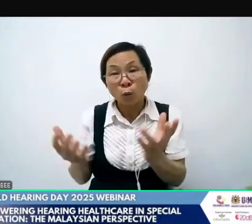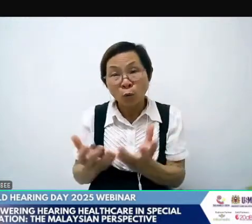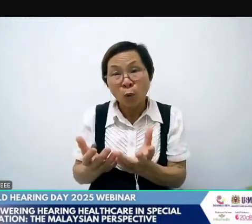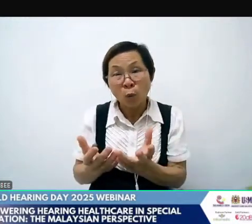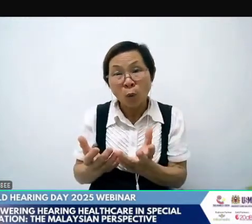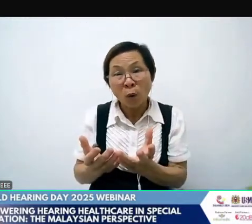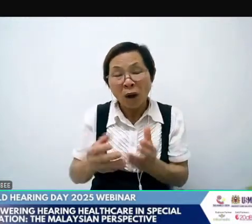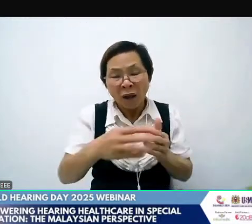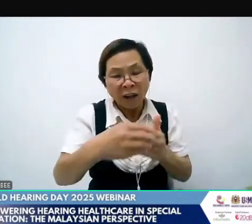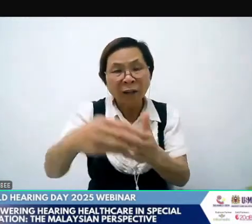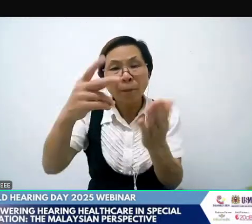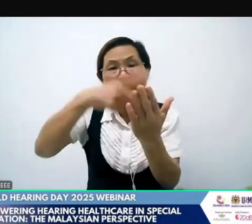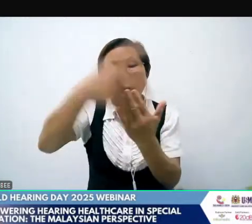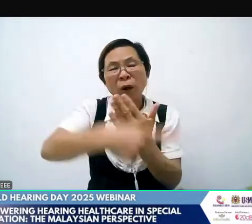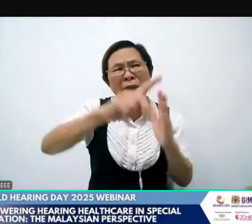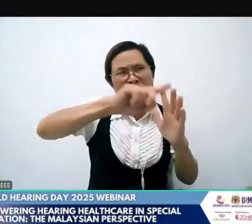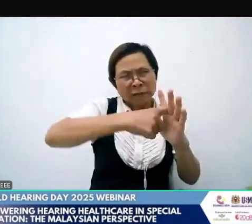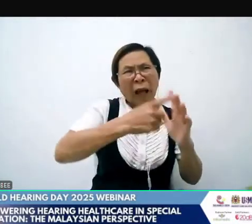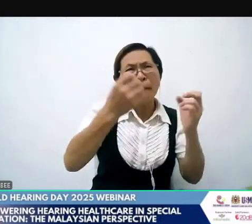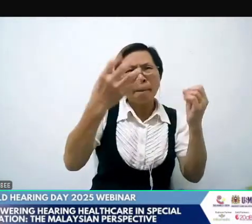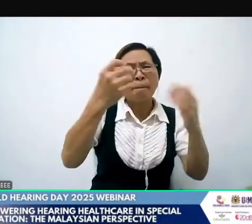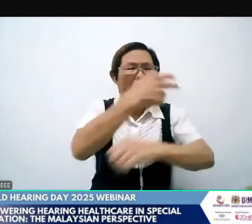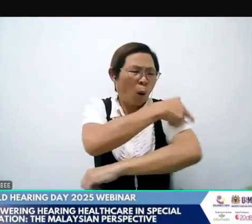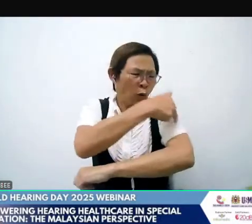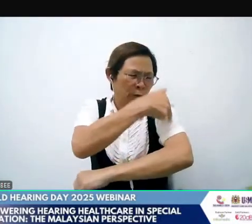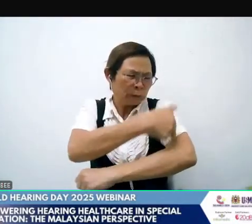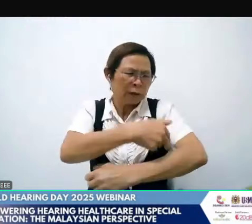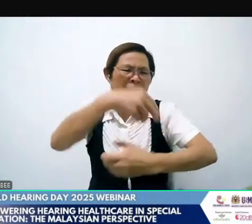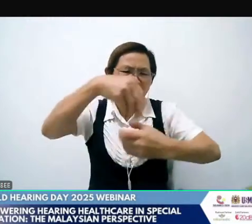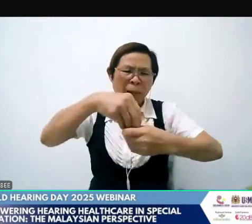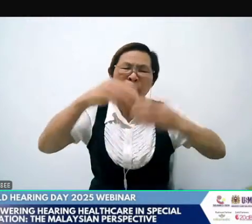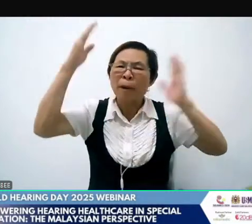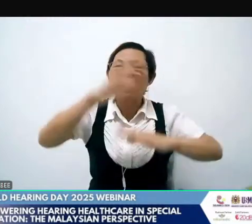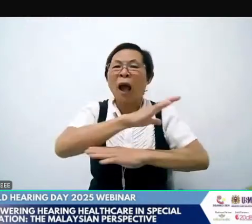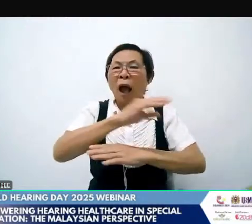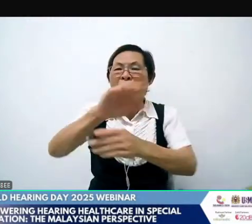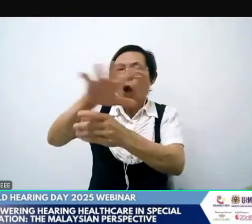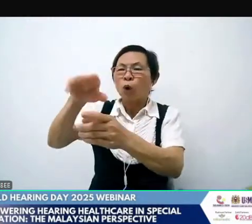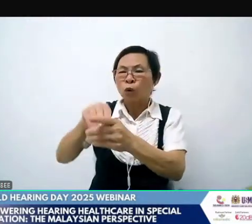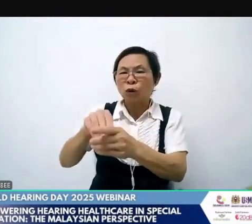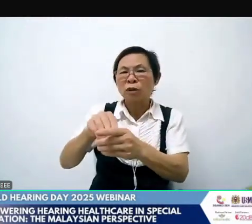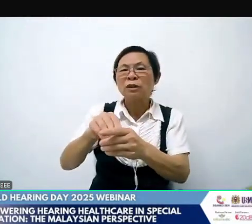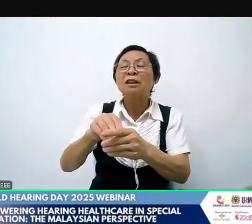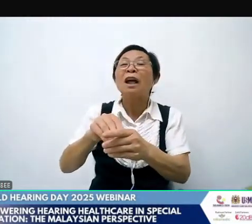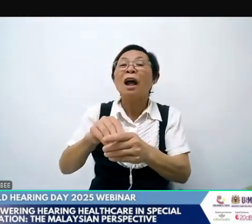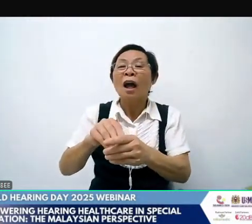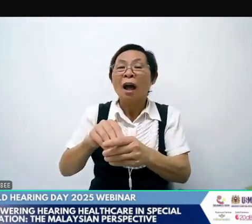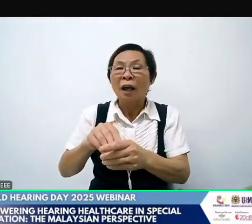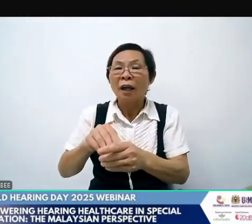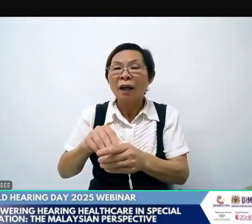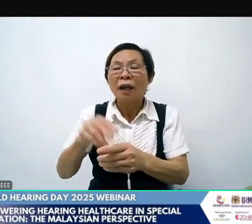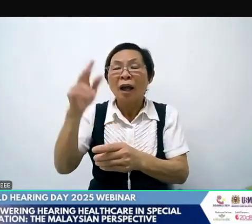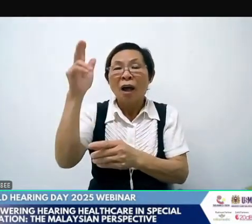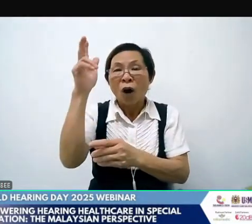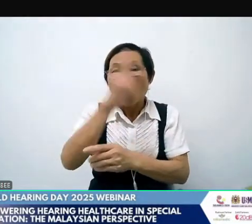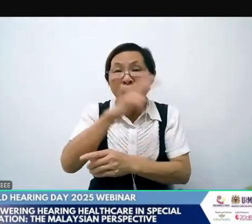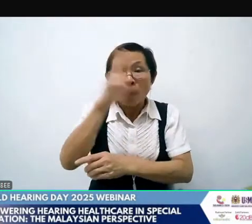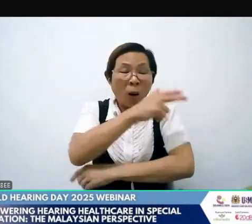been implemented in many hospitals in Malaysia, including those in the public hospitals and university